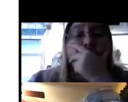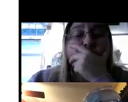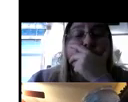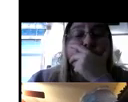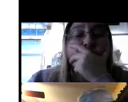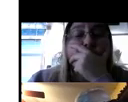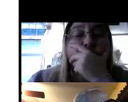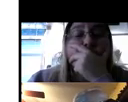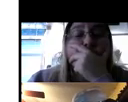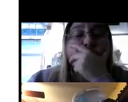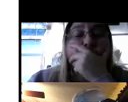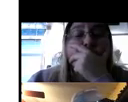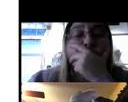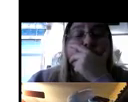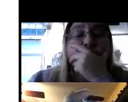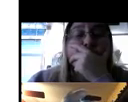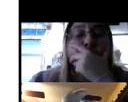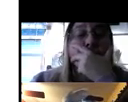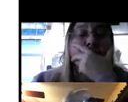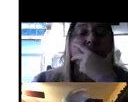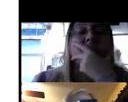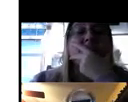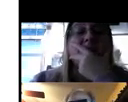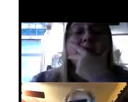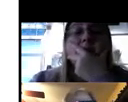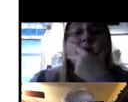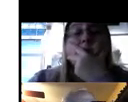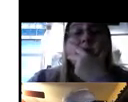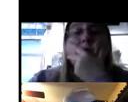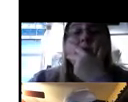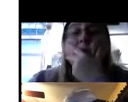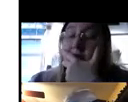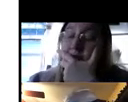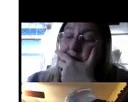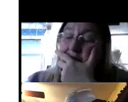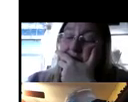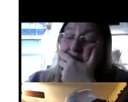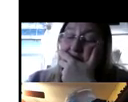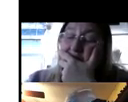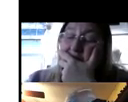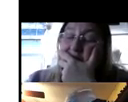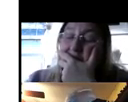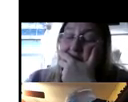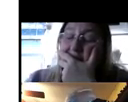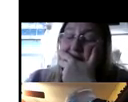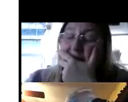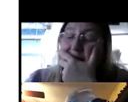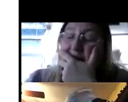it to others who may not have been. And that low-wage workers are essential workers, and